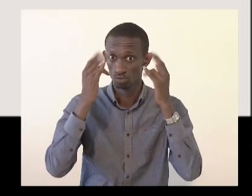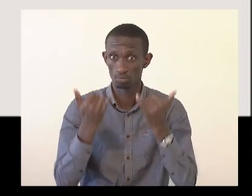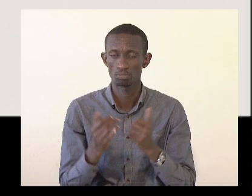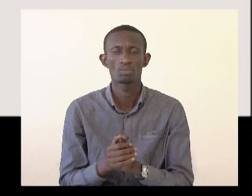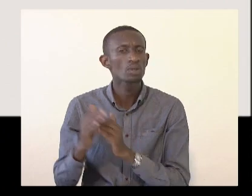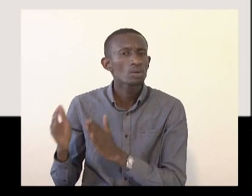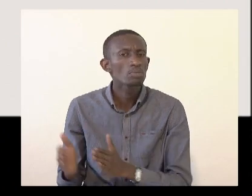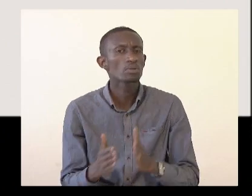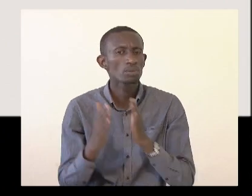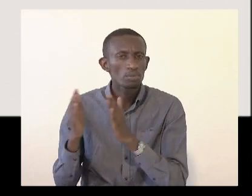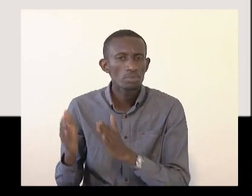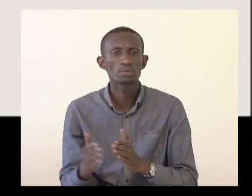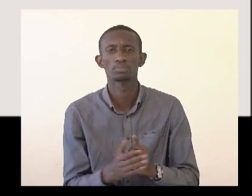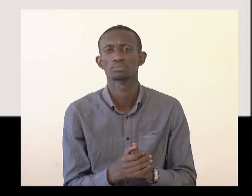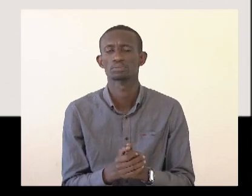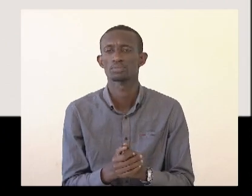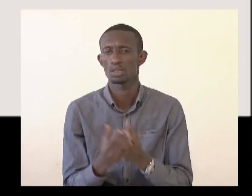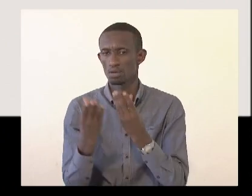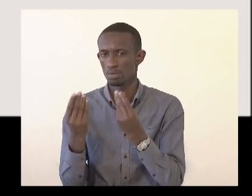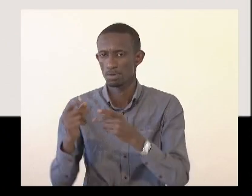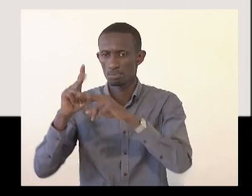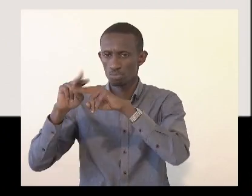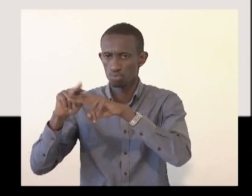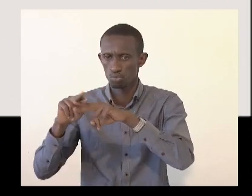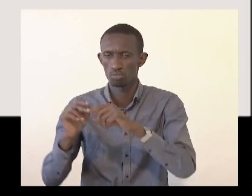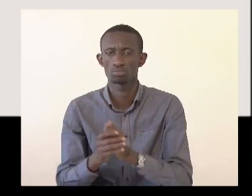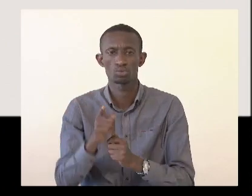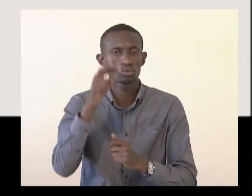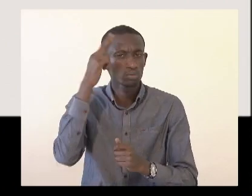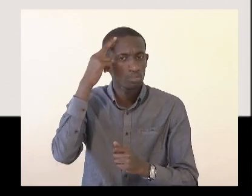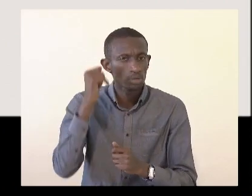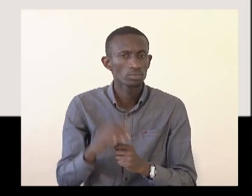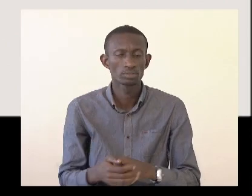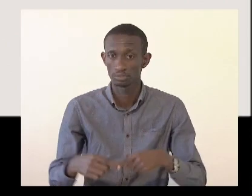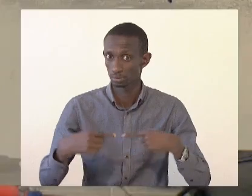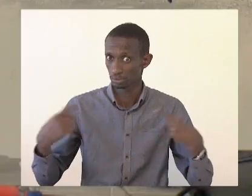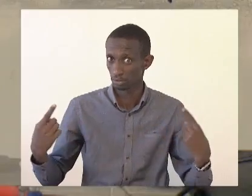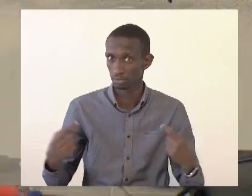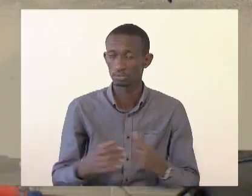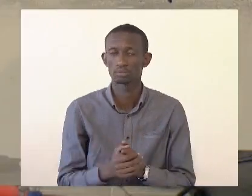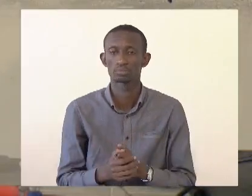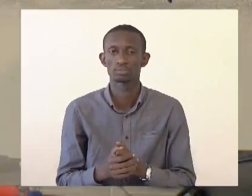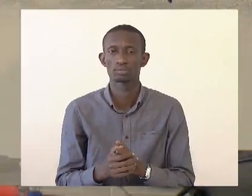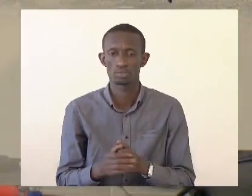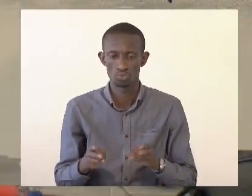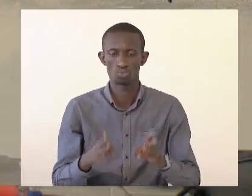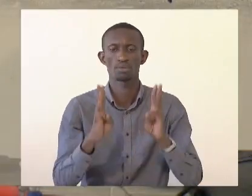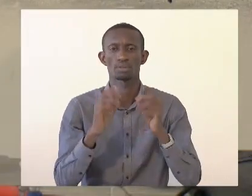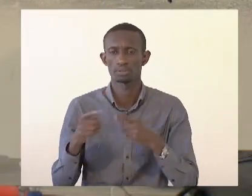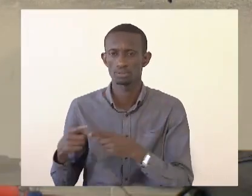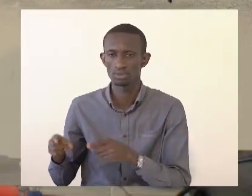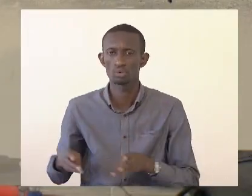preparation of insoluble salts. We remember the different methods we use